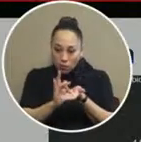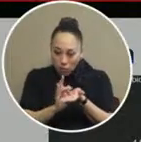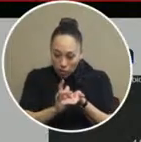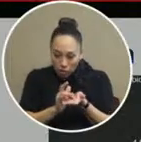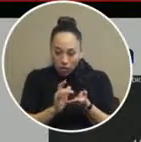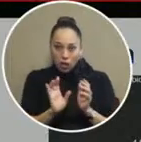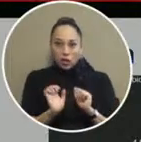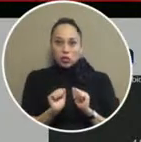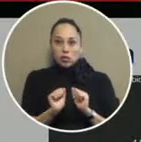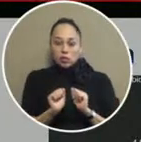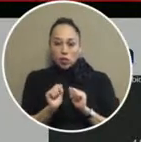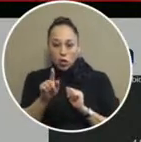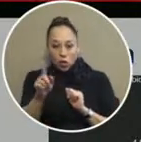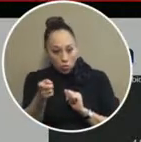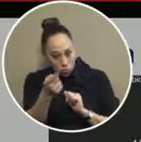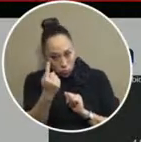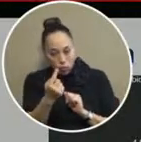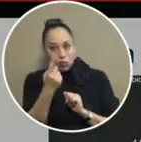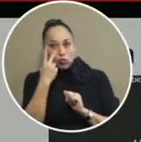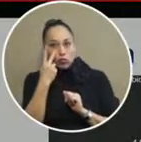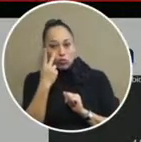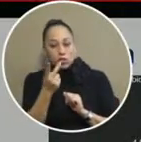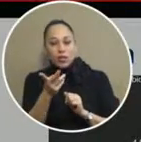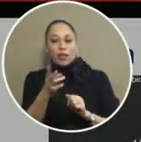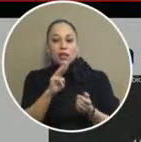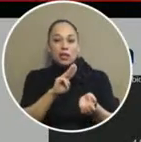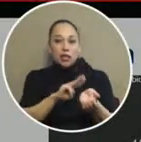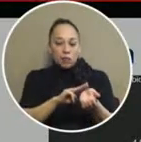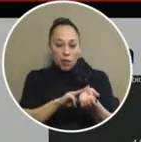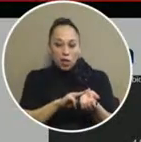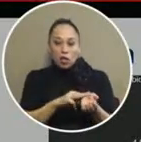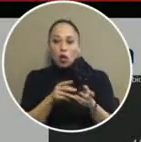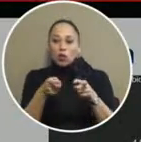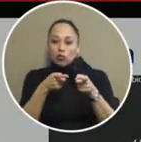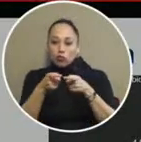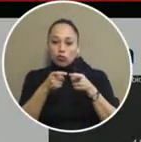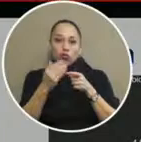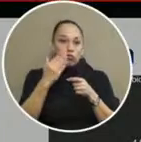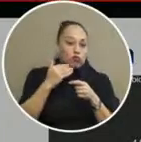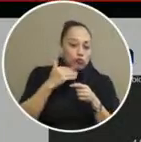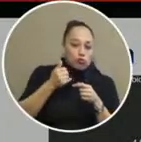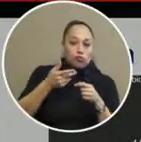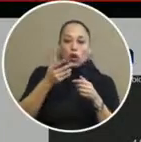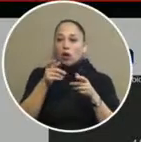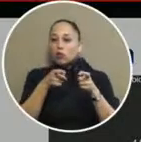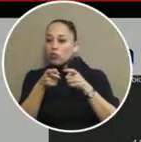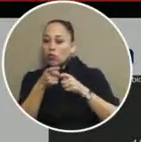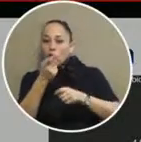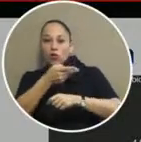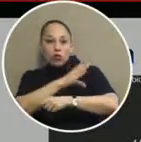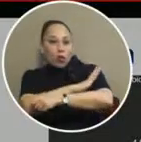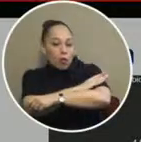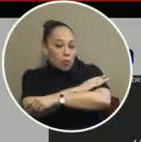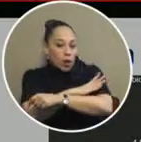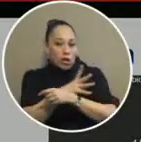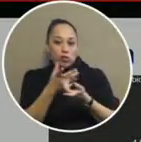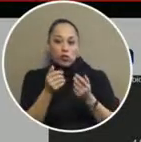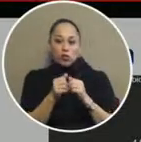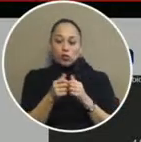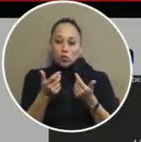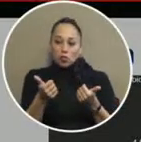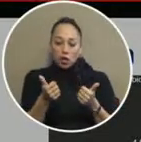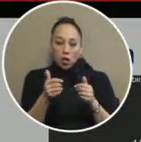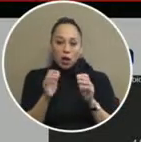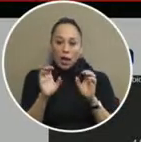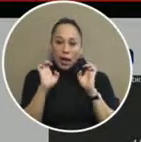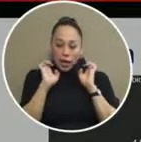to take them to see their medical provider and control those chronic conditions so we can get them in shape and